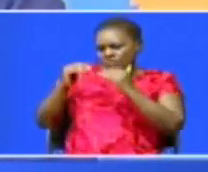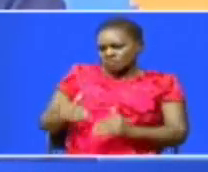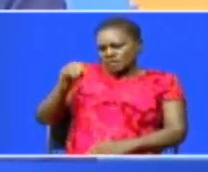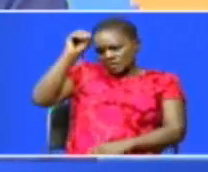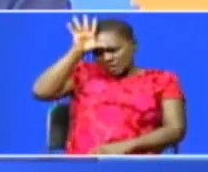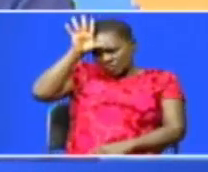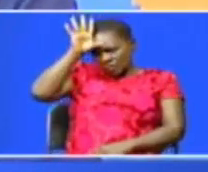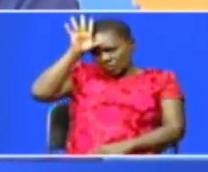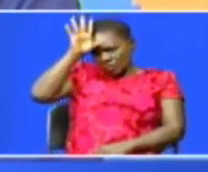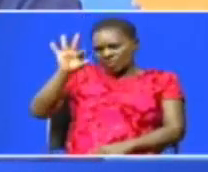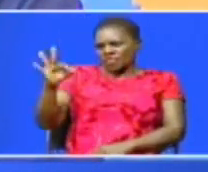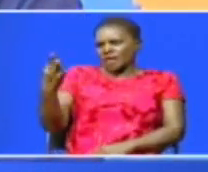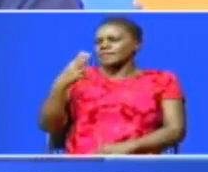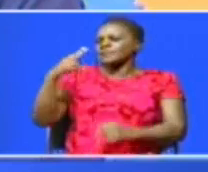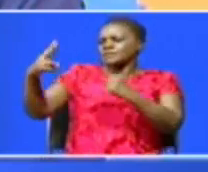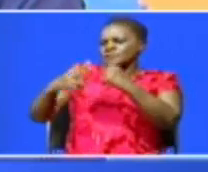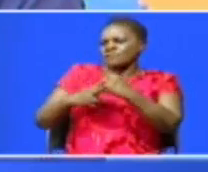1,812. Kiambu is third at